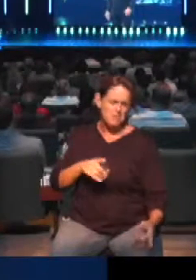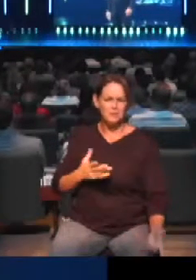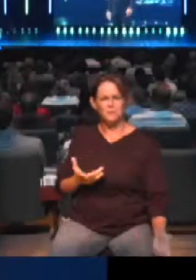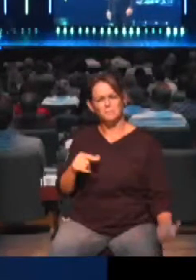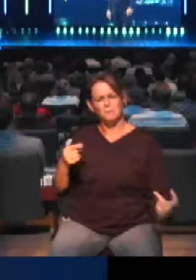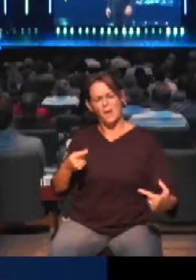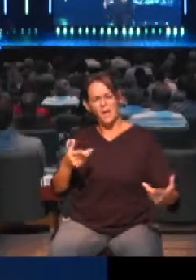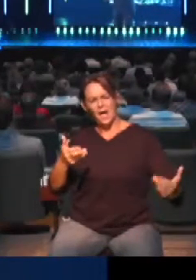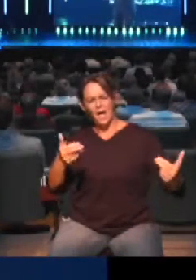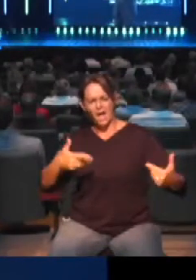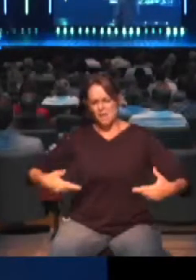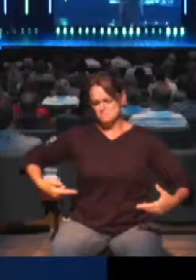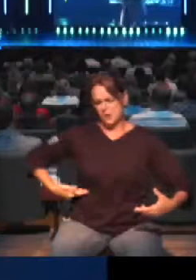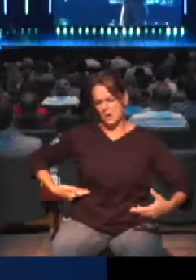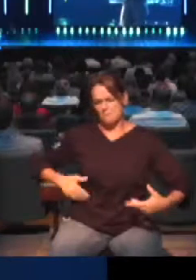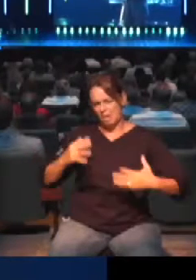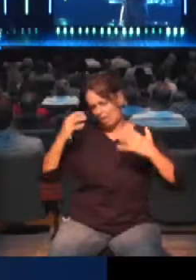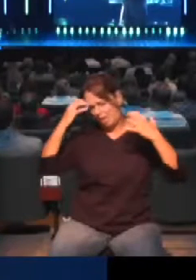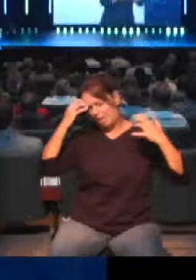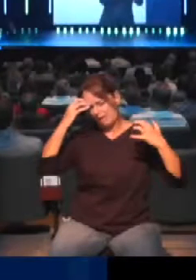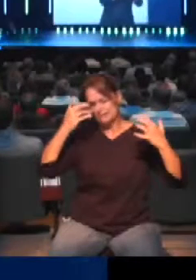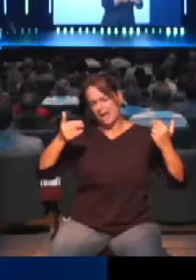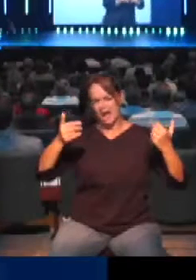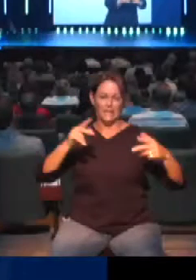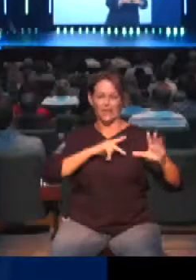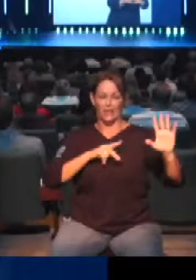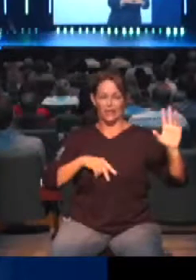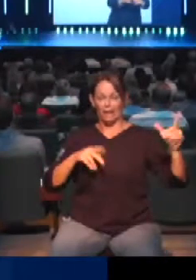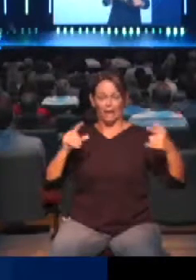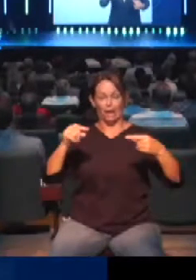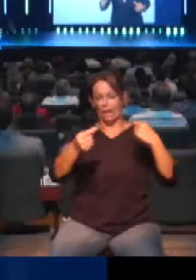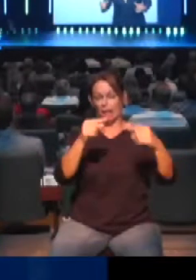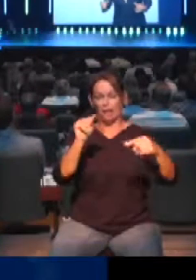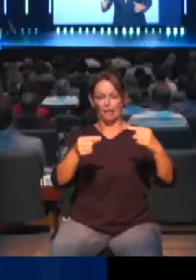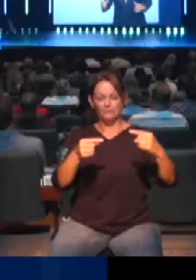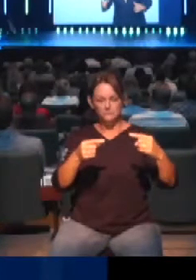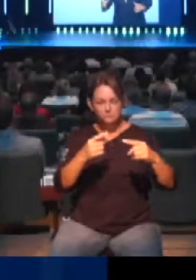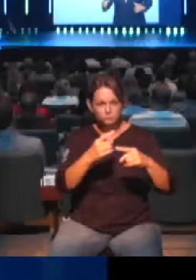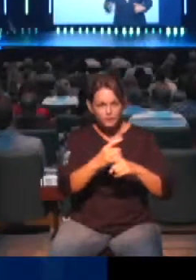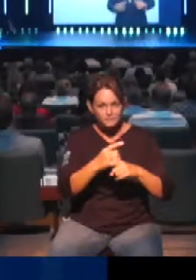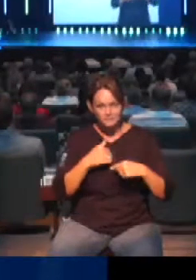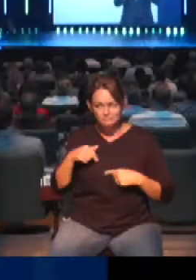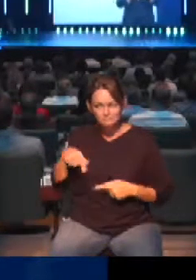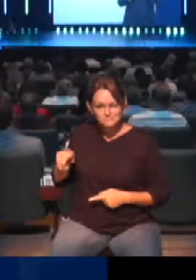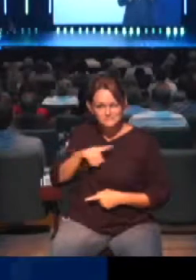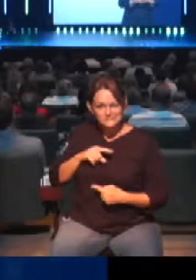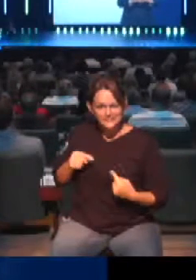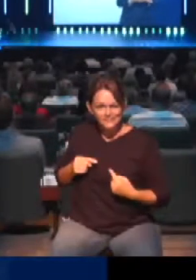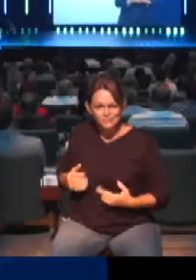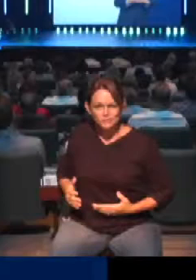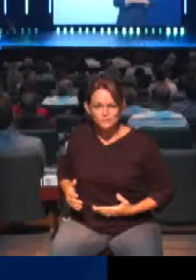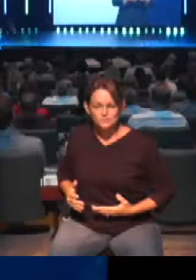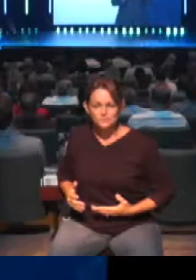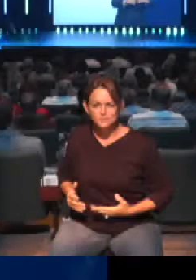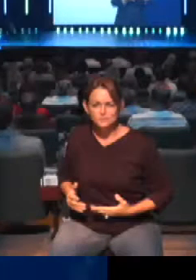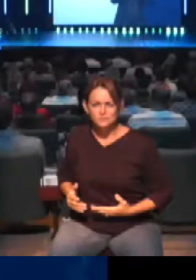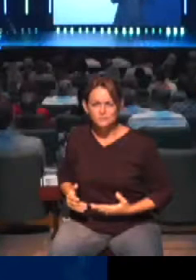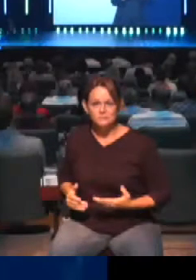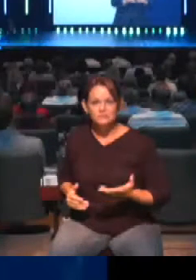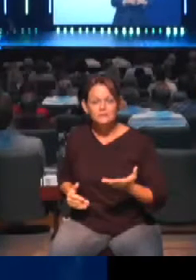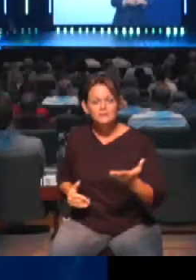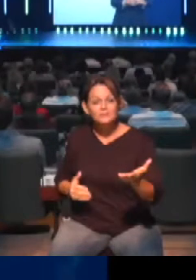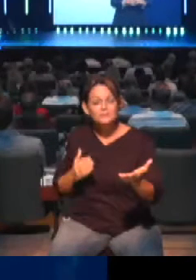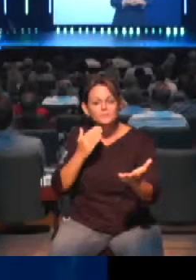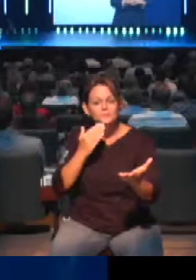cross. See, the first portion is the redemptive portion. In other words, the first portion has